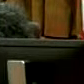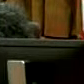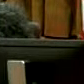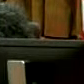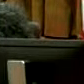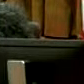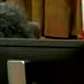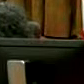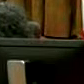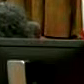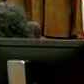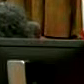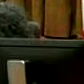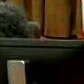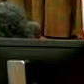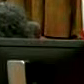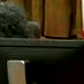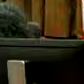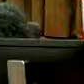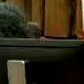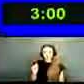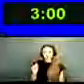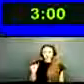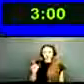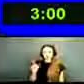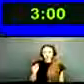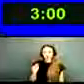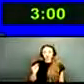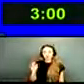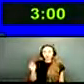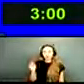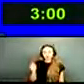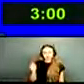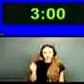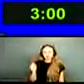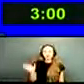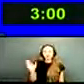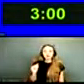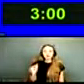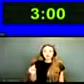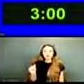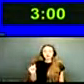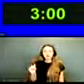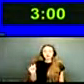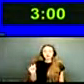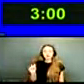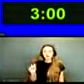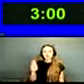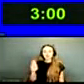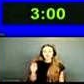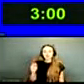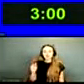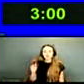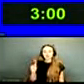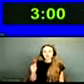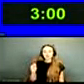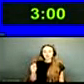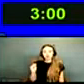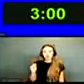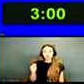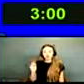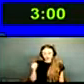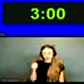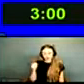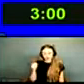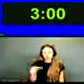Councilmember Trayon White votes yes. Councilmember Allen? Yes. Councilmember Allen votes yes. Councilmember Bonds? Yes. Councilmember Bonds